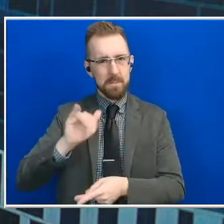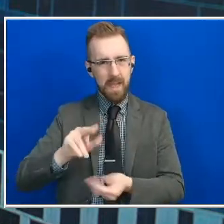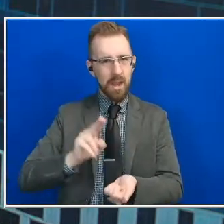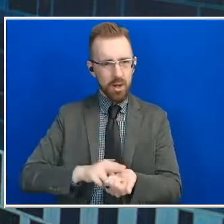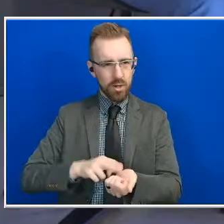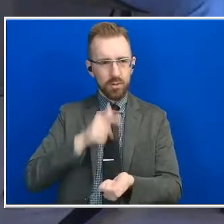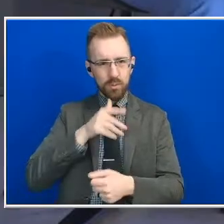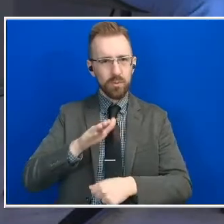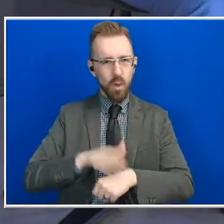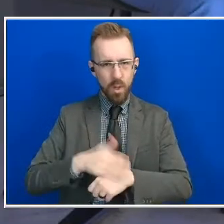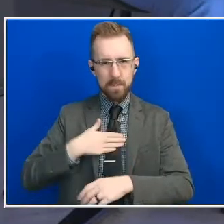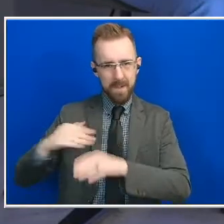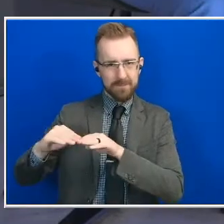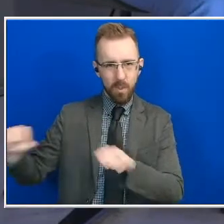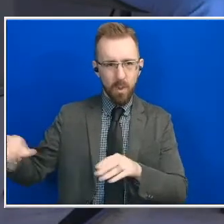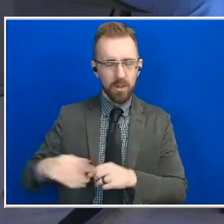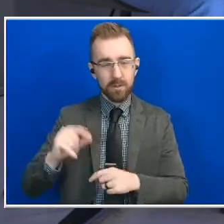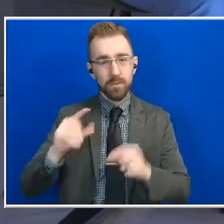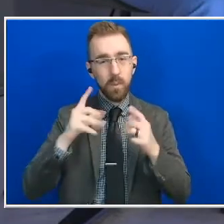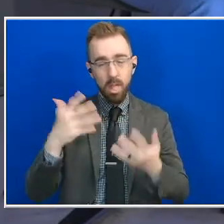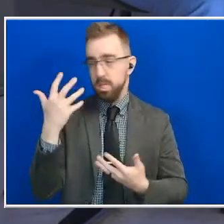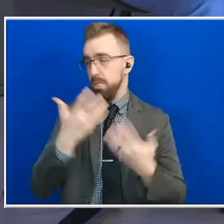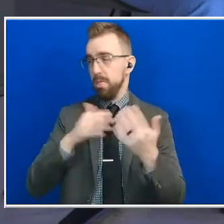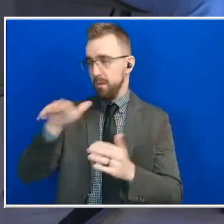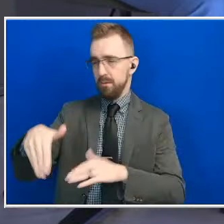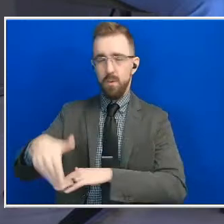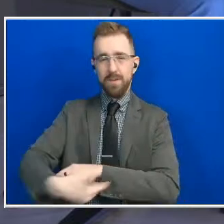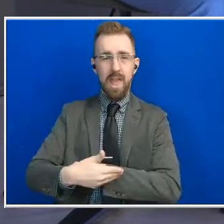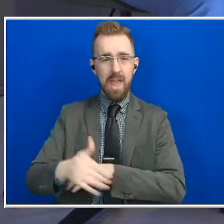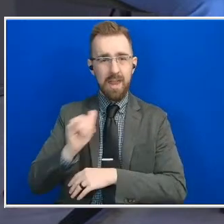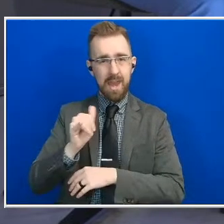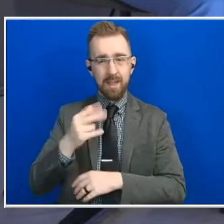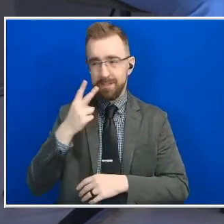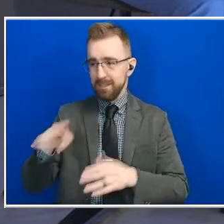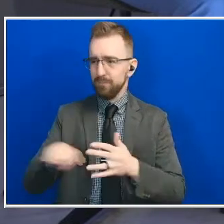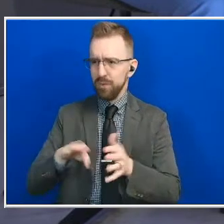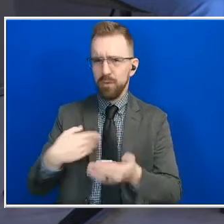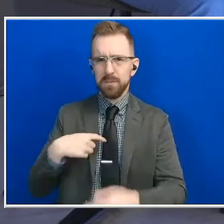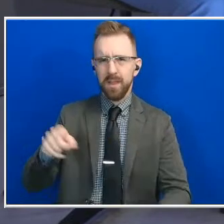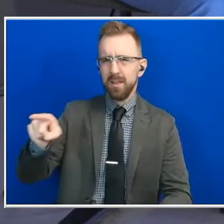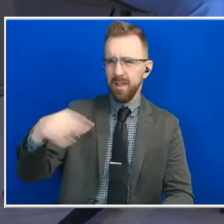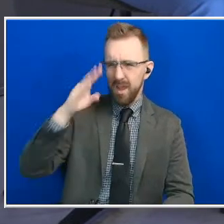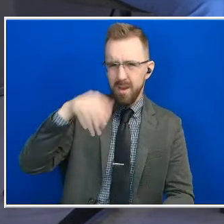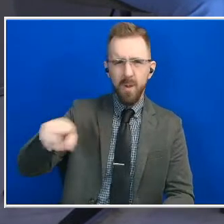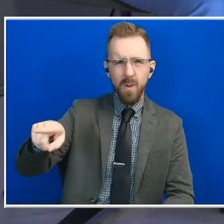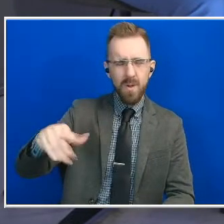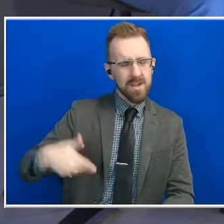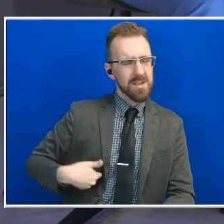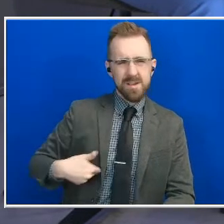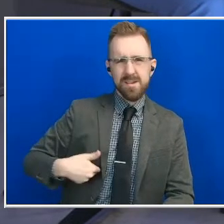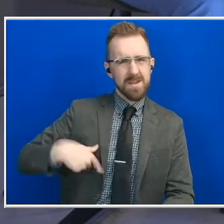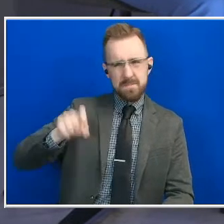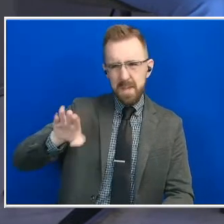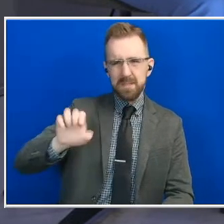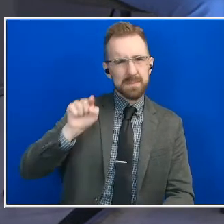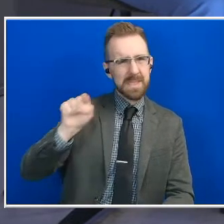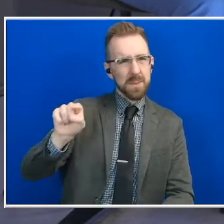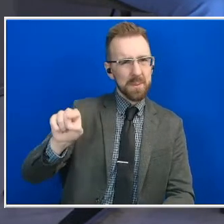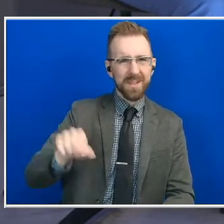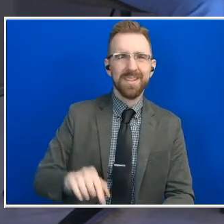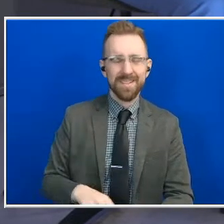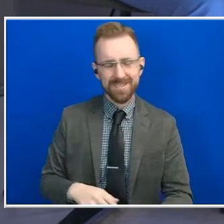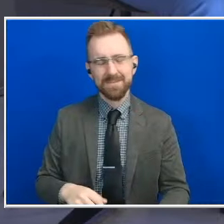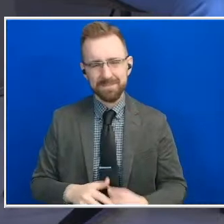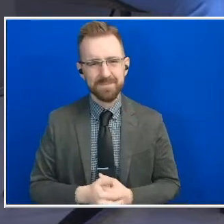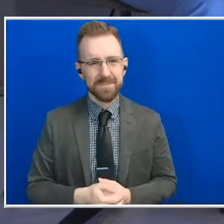you wake up in a stupor in the middle of the night. You're like, Yeah. now you're seeing him in the break room, and you're like, I know this guy. I think this has got to be him. That's the guy. Ruth Ellen wants to